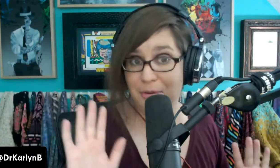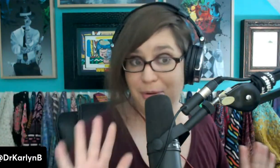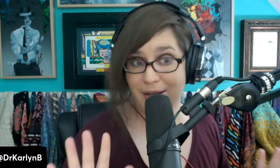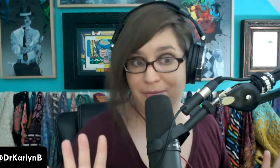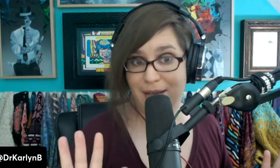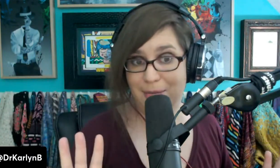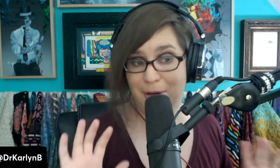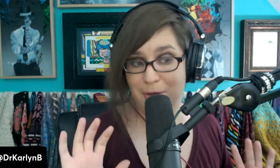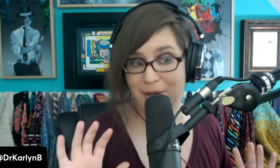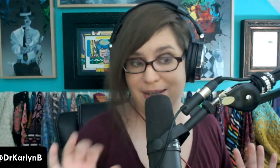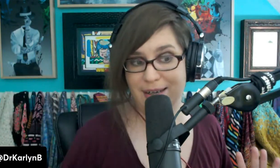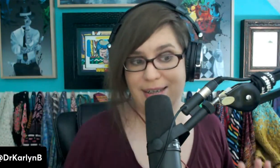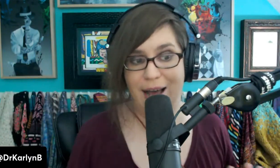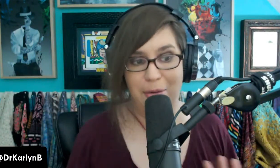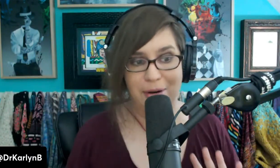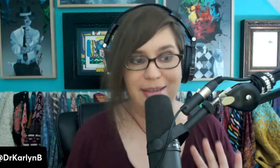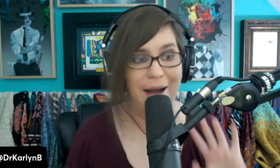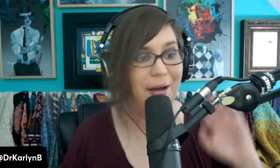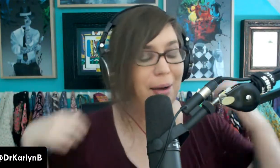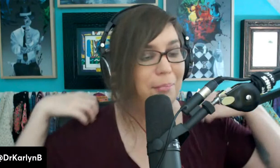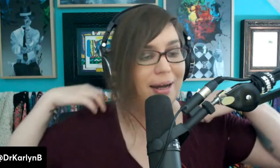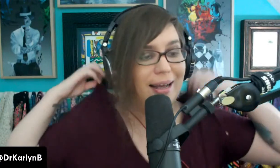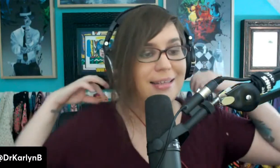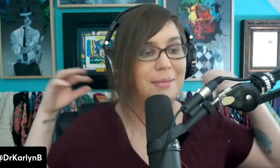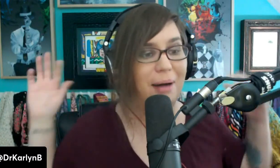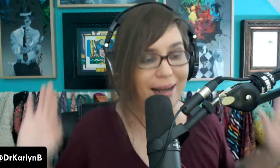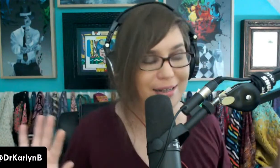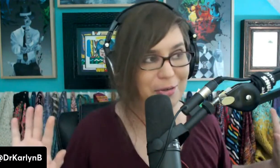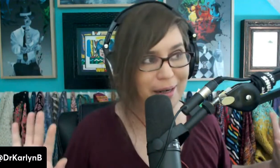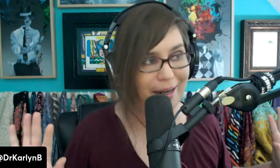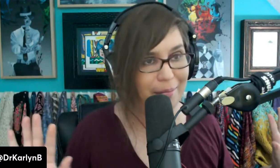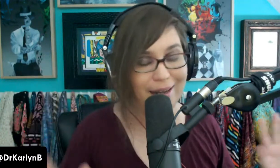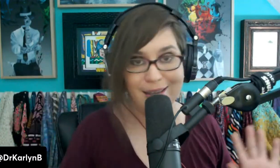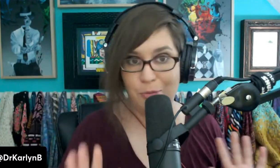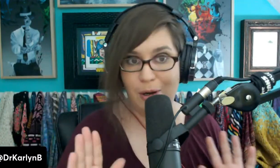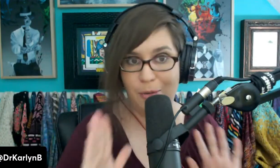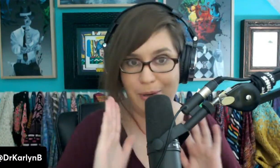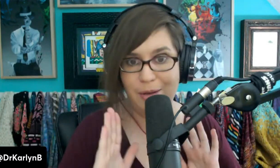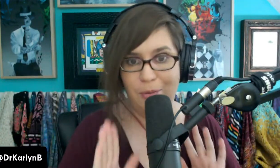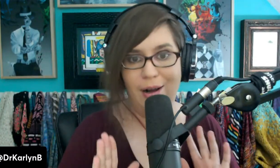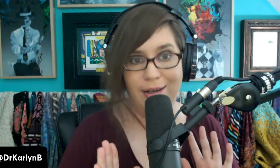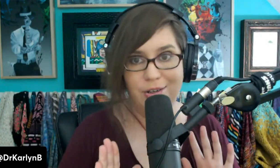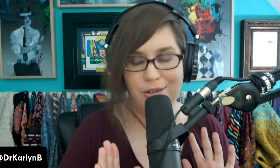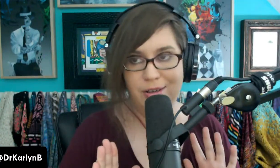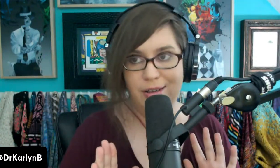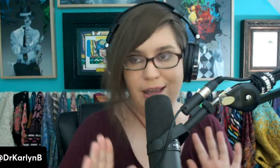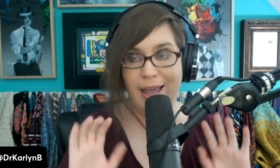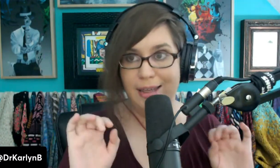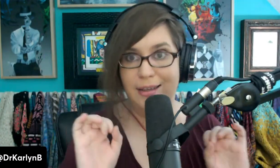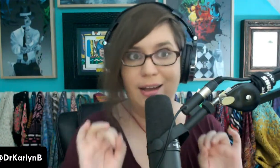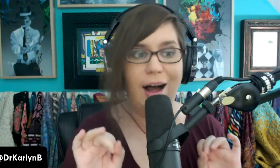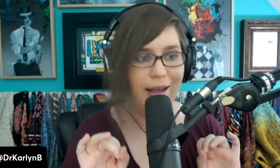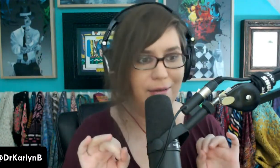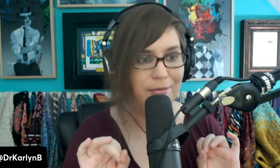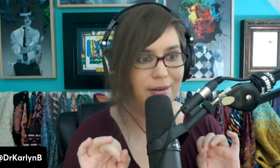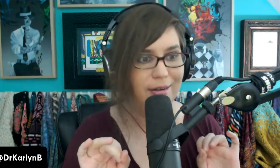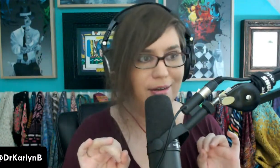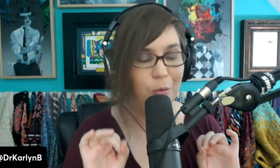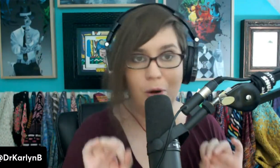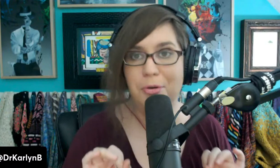Instead, they're doing it on Facebook, so we're just going to see how it works out. But Spy Stream is where we watch a